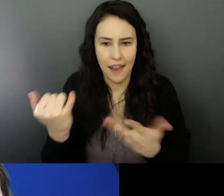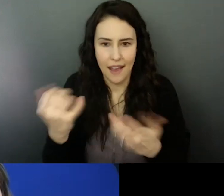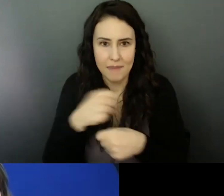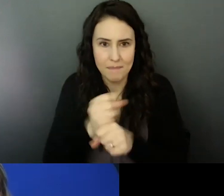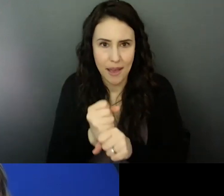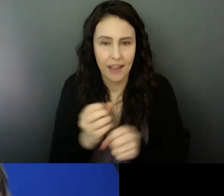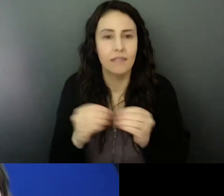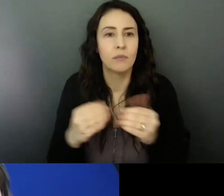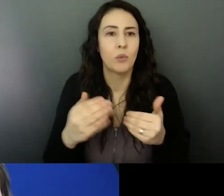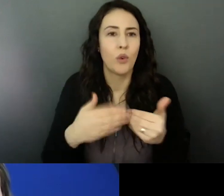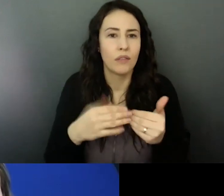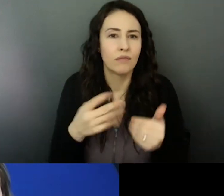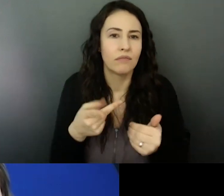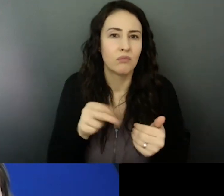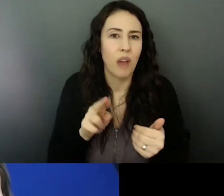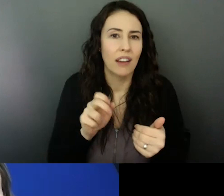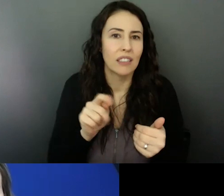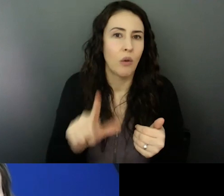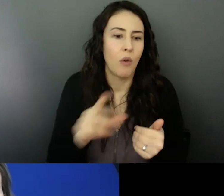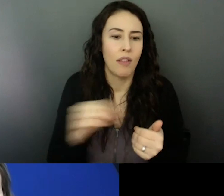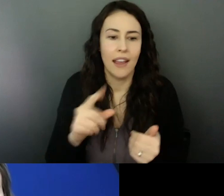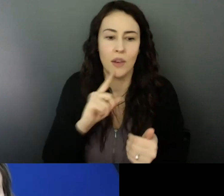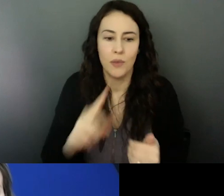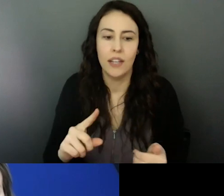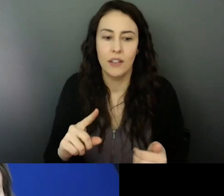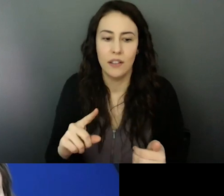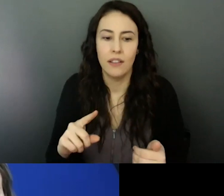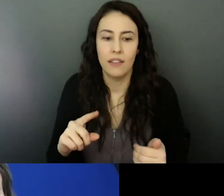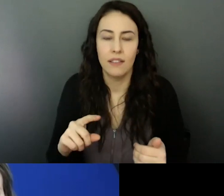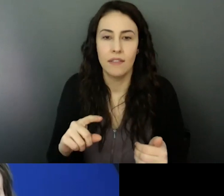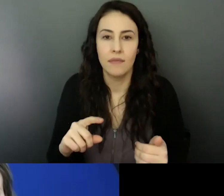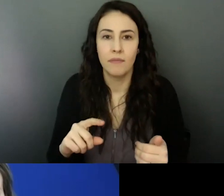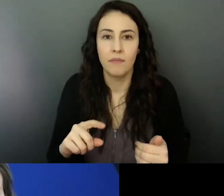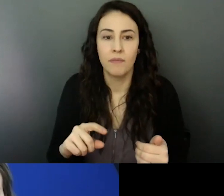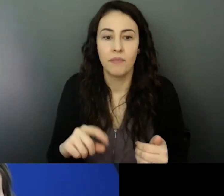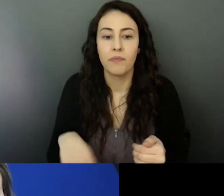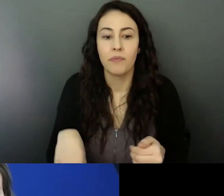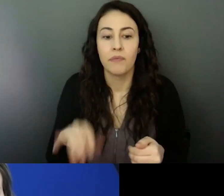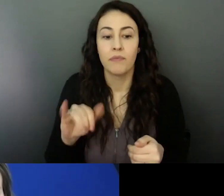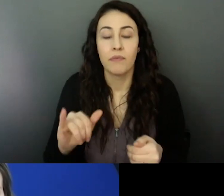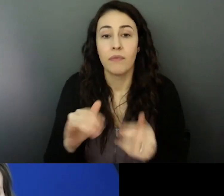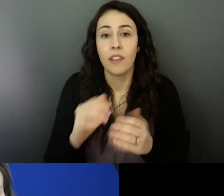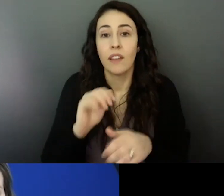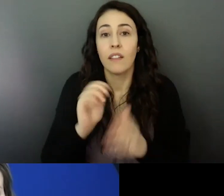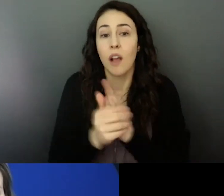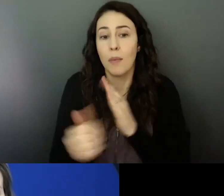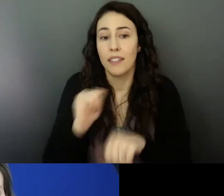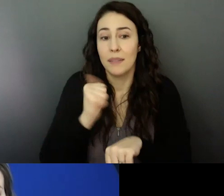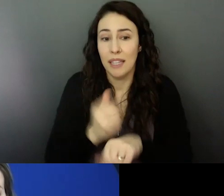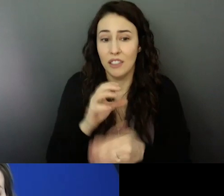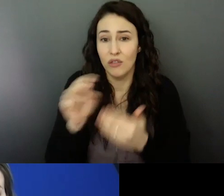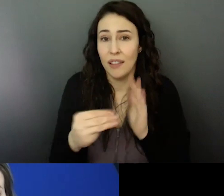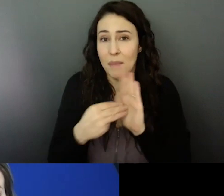real. So we have found that competency-based education as a curriculum model allows us to do that. First,